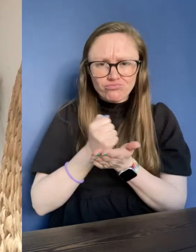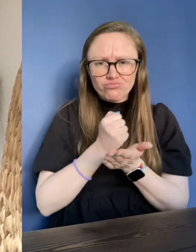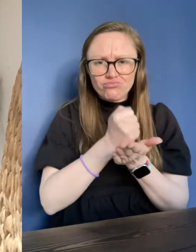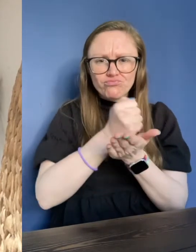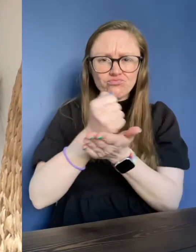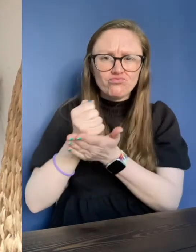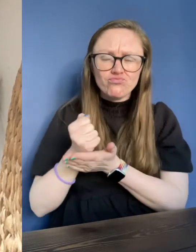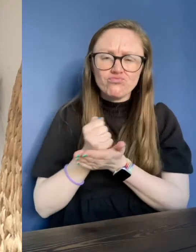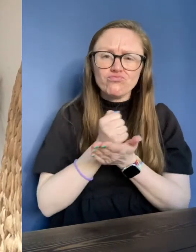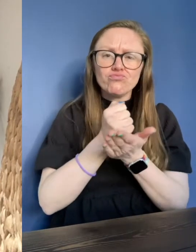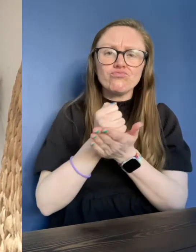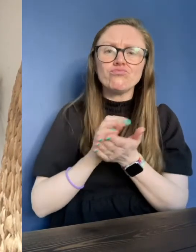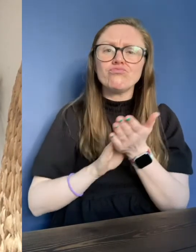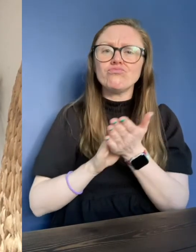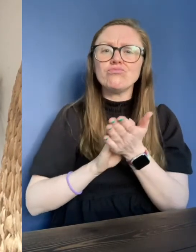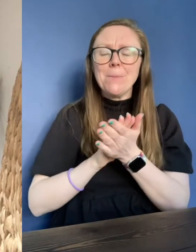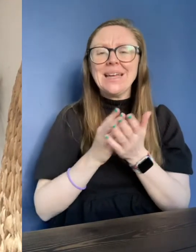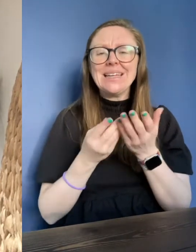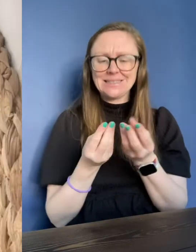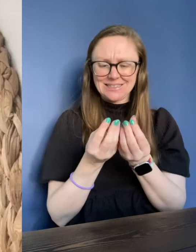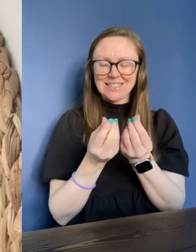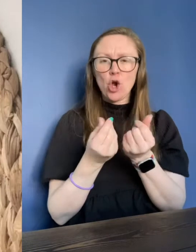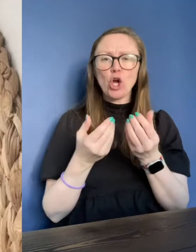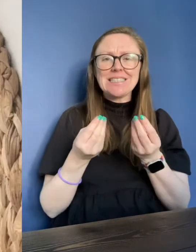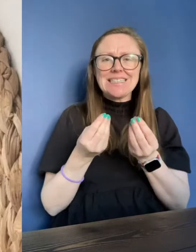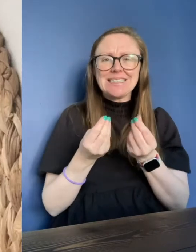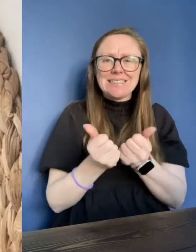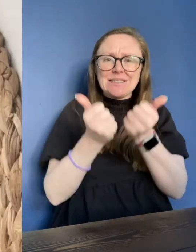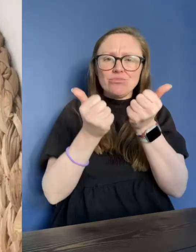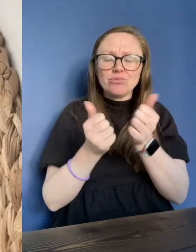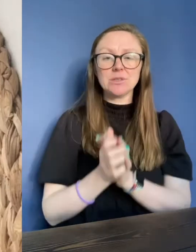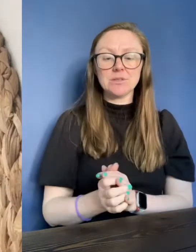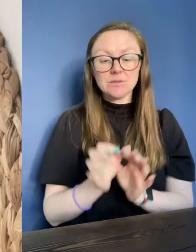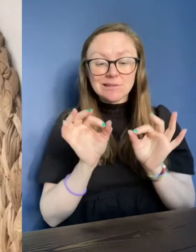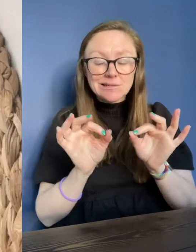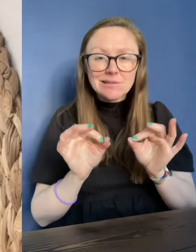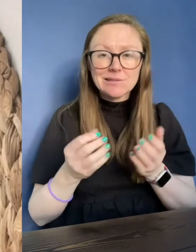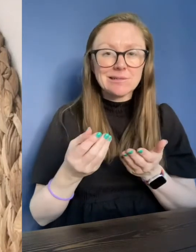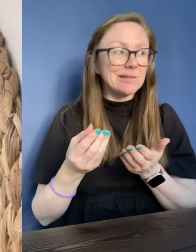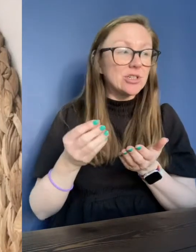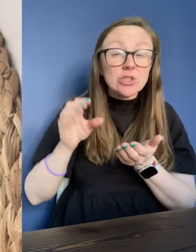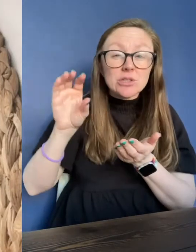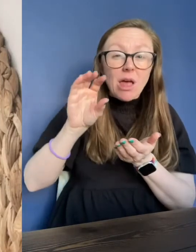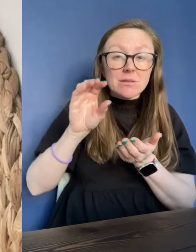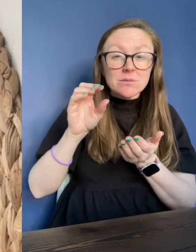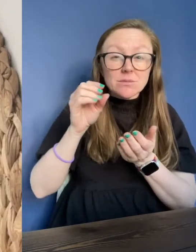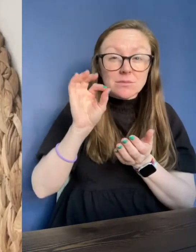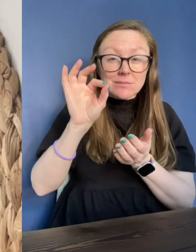so it's a good sprinkling consistency. And make sure you add salt to taste. I'm adding